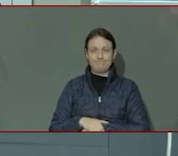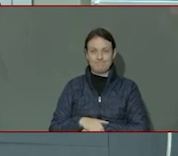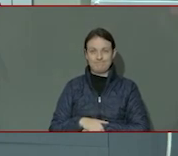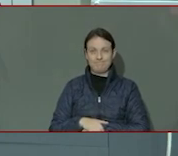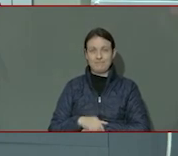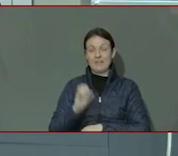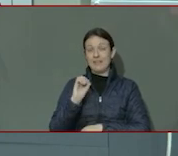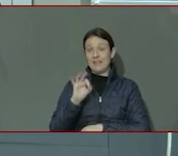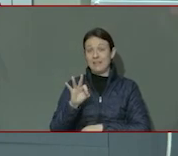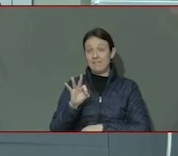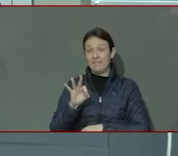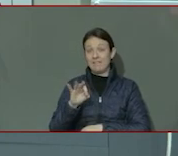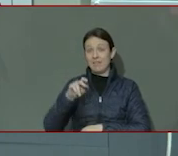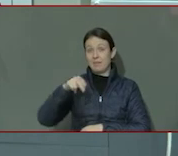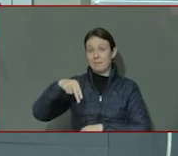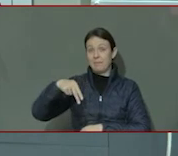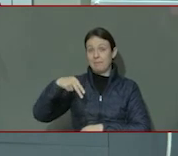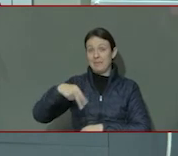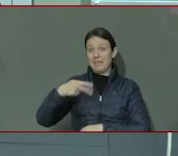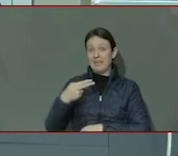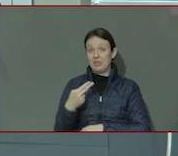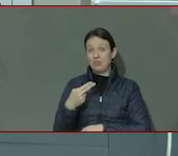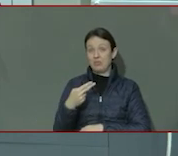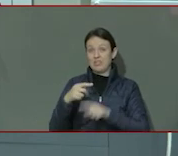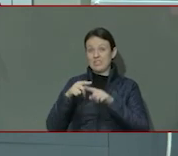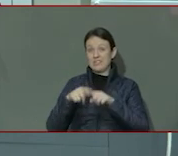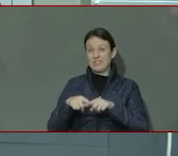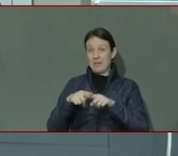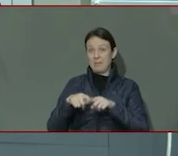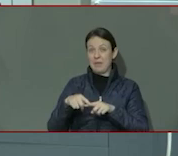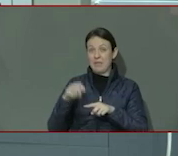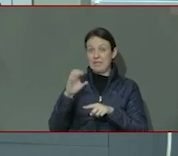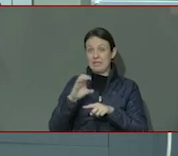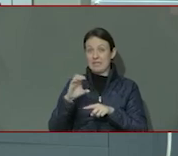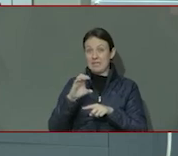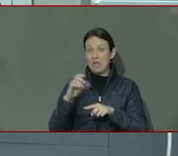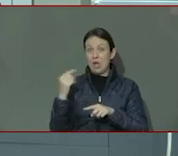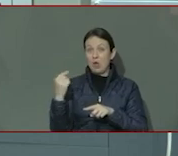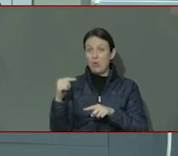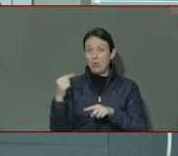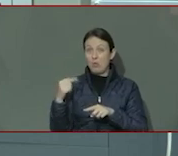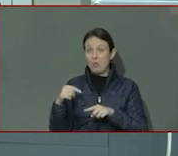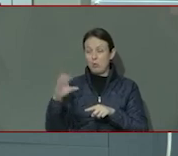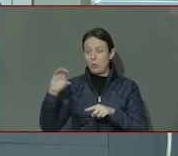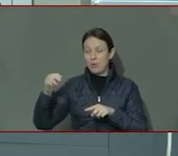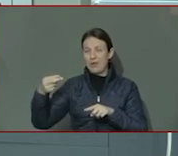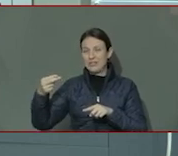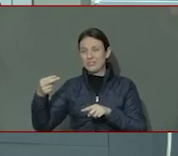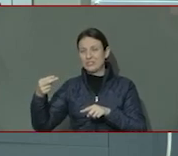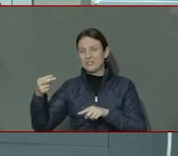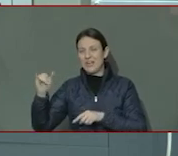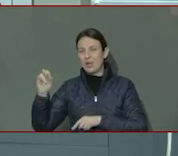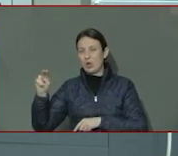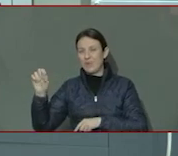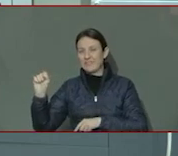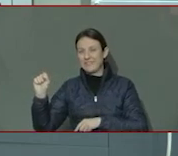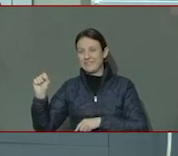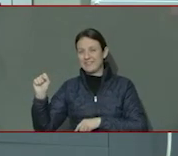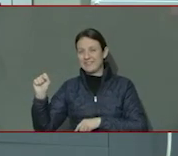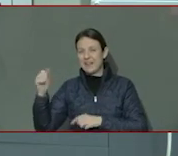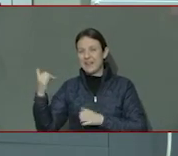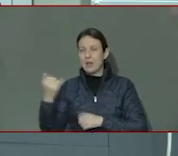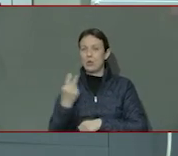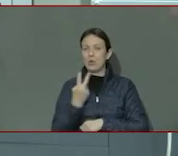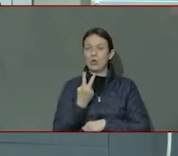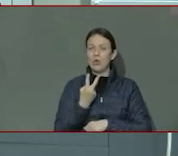if pH depends on the concentration of hydronium ions, you have two